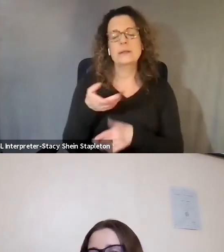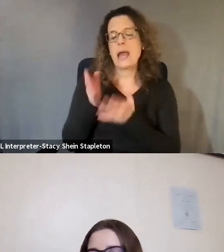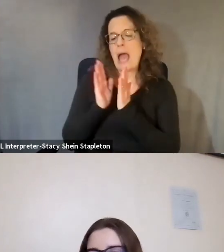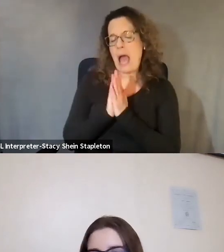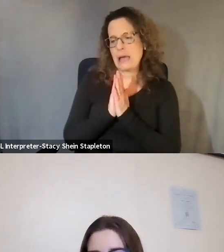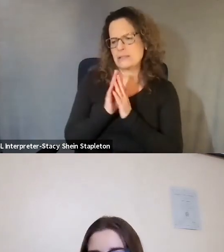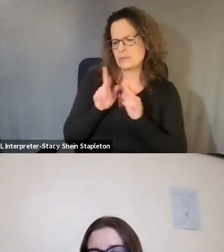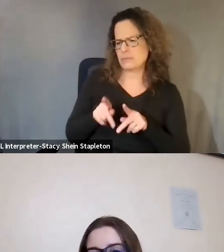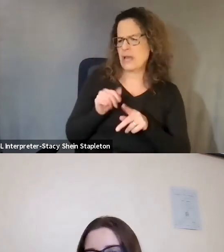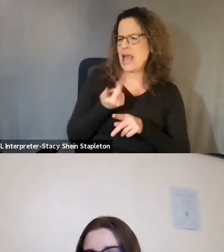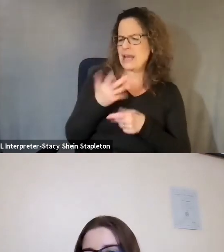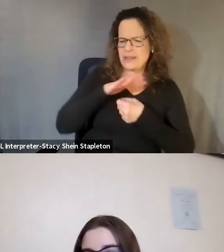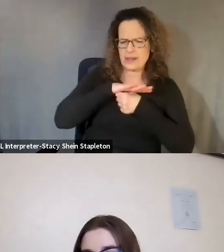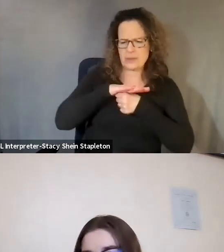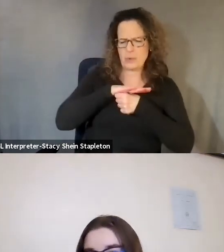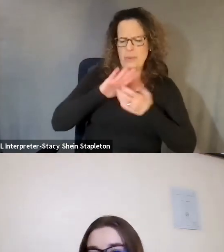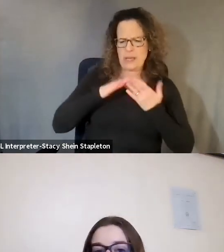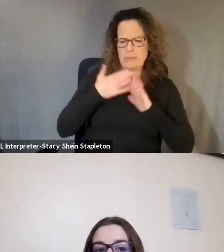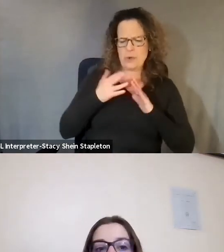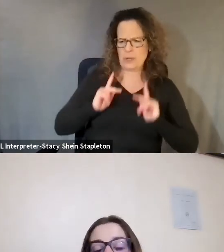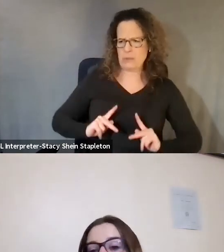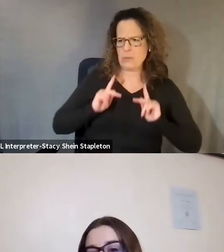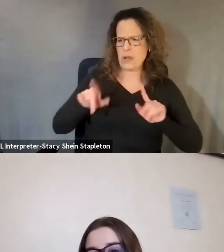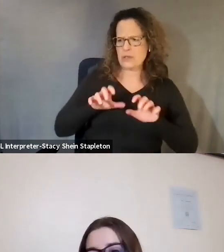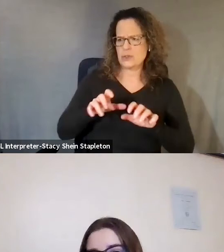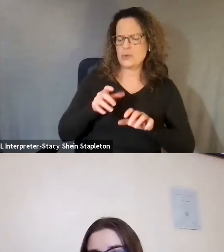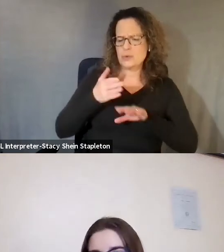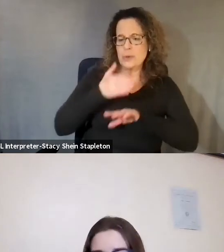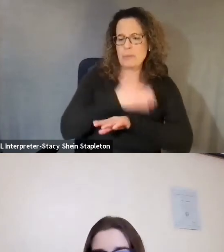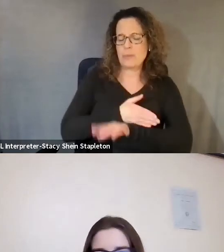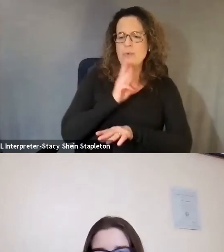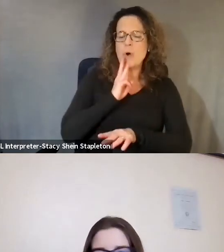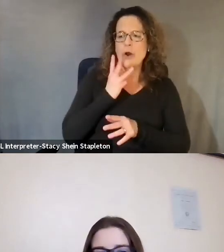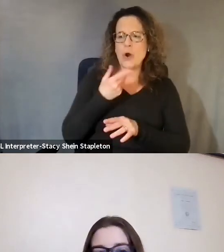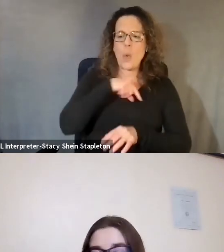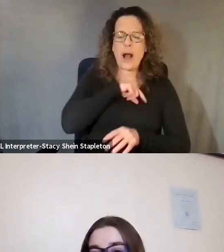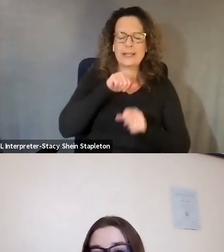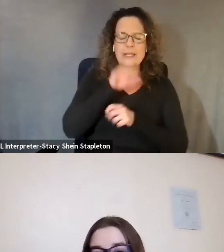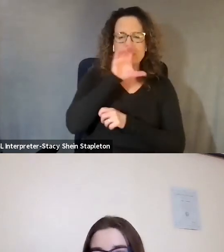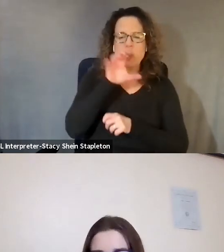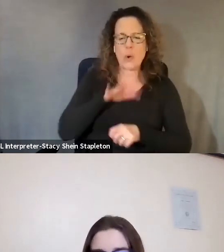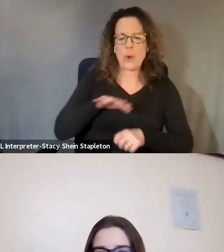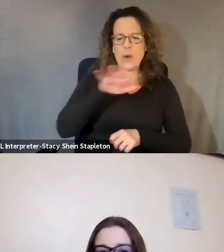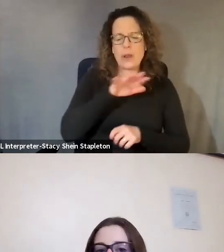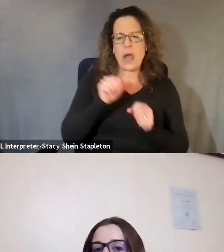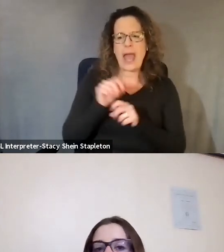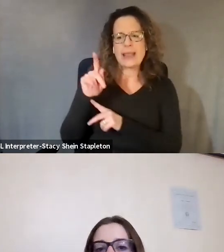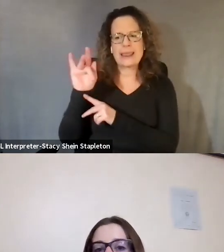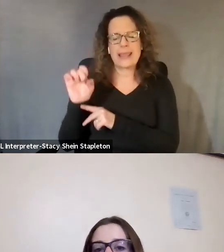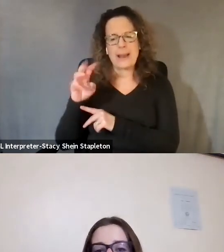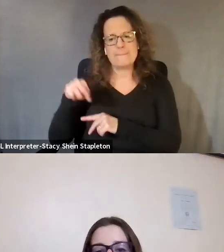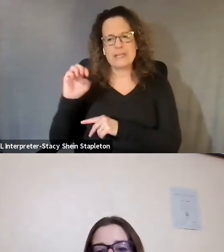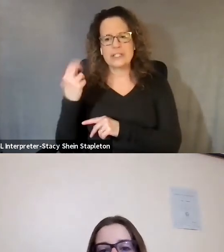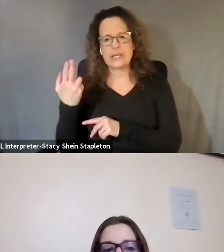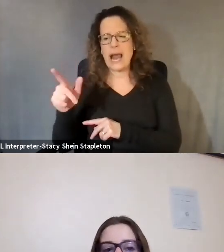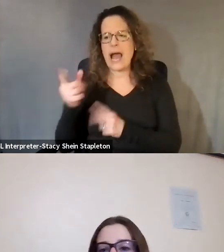anything suburban communities and residents can do to improve water quality in the Chicagoland area and Lake Michigan? So how can we